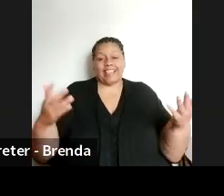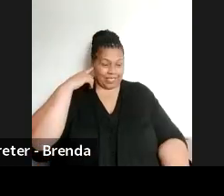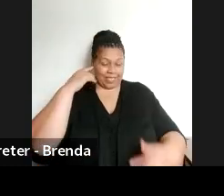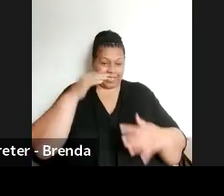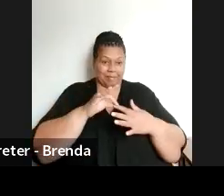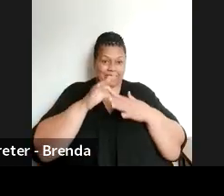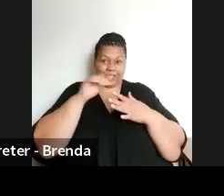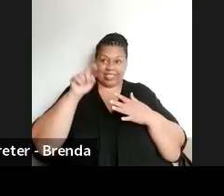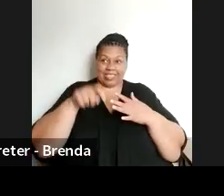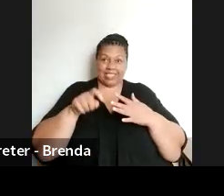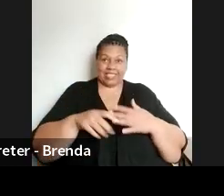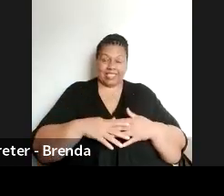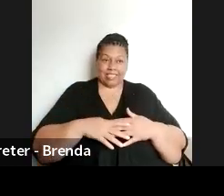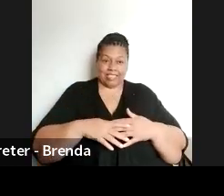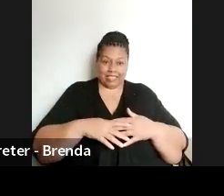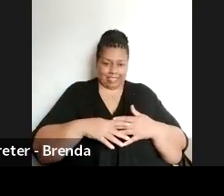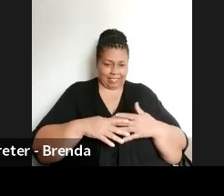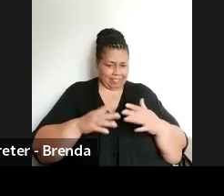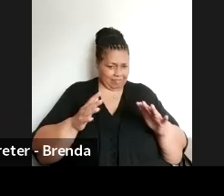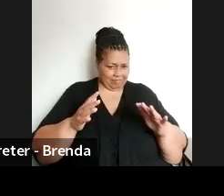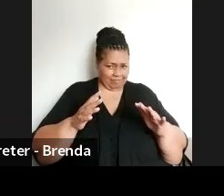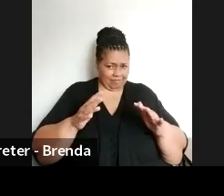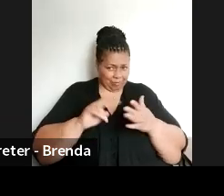you mean disabled? So